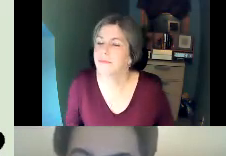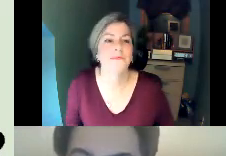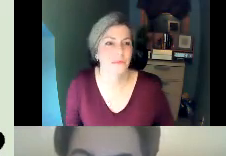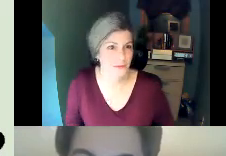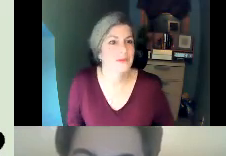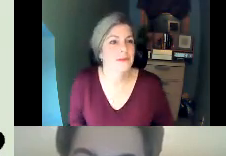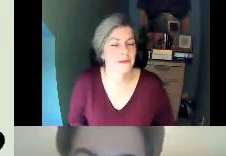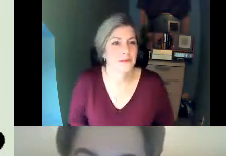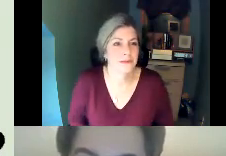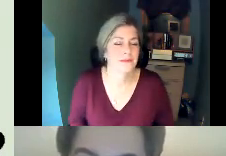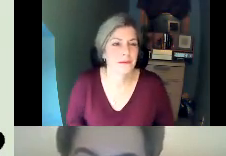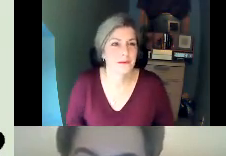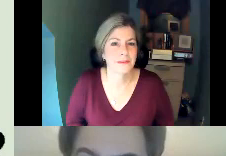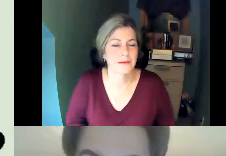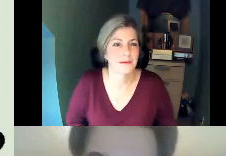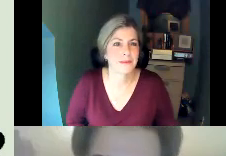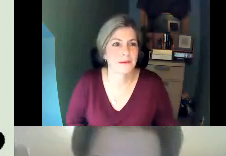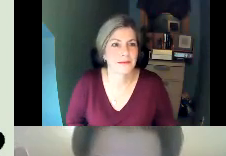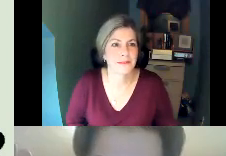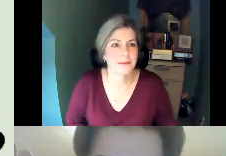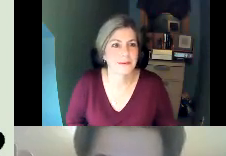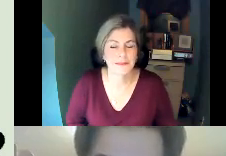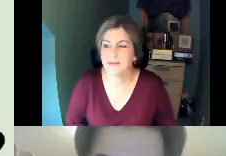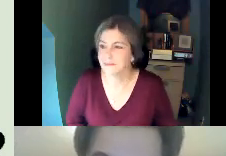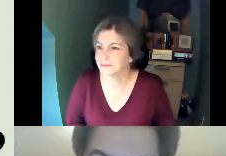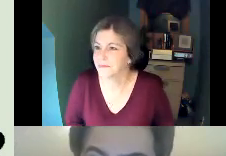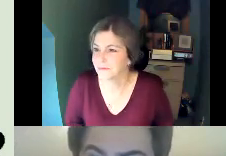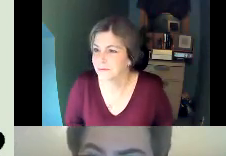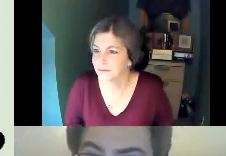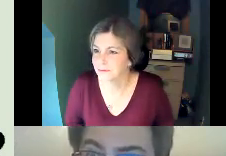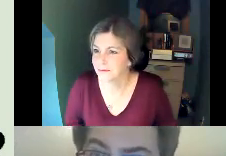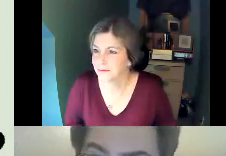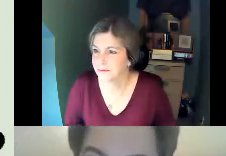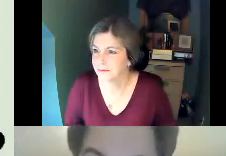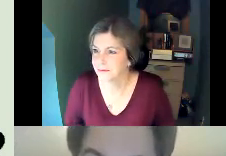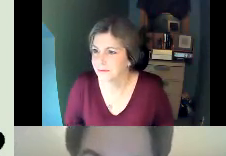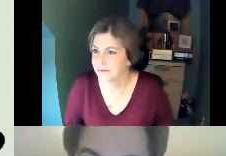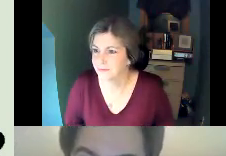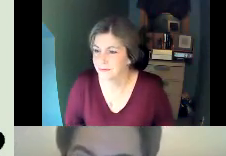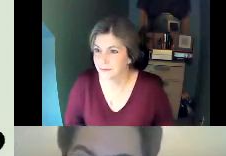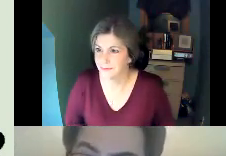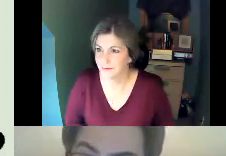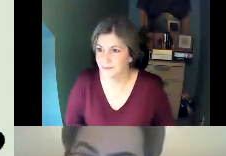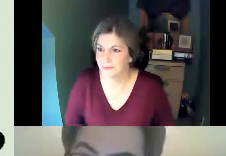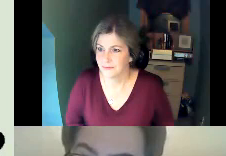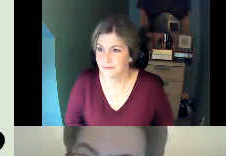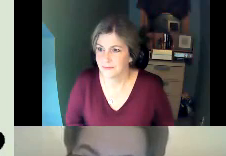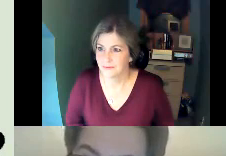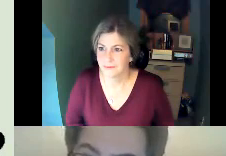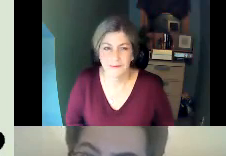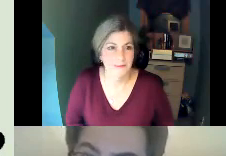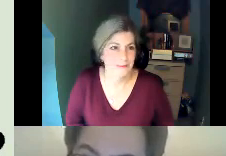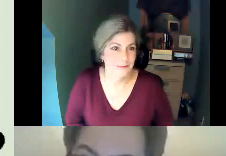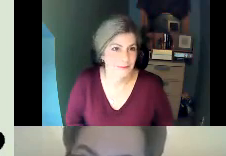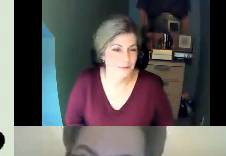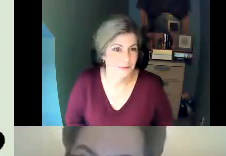and just to chime in on that, John Grunder, AB Tech, with the college perspective, you will see